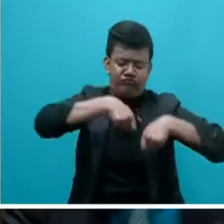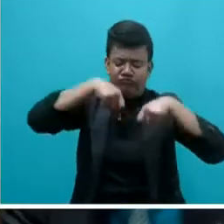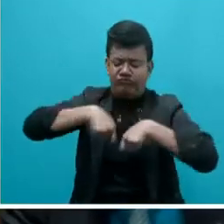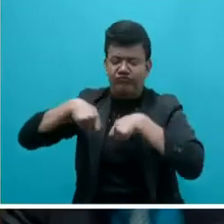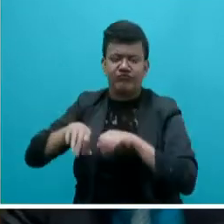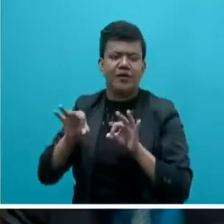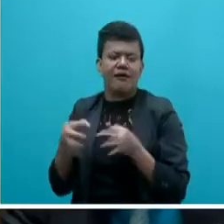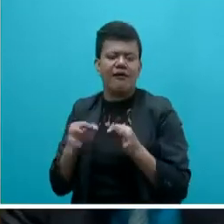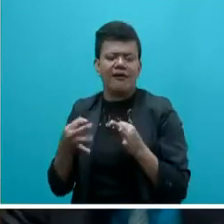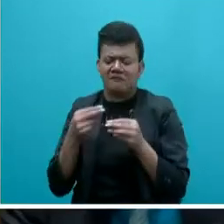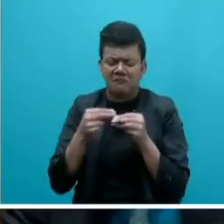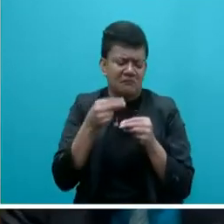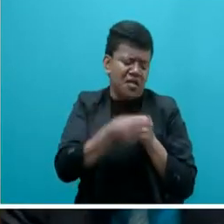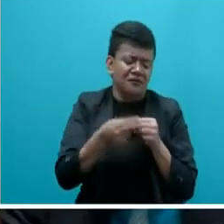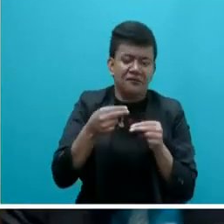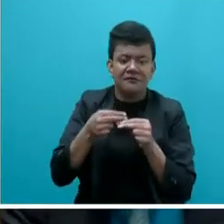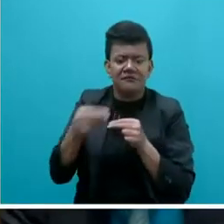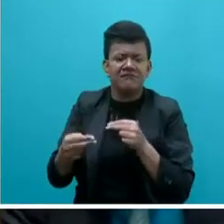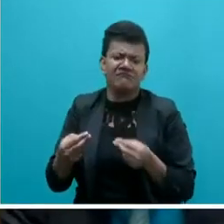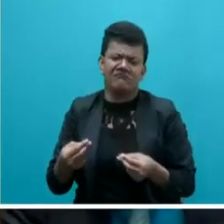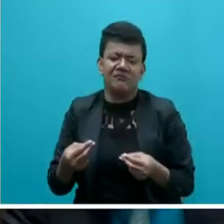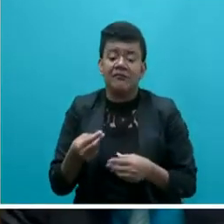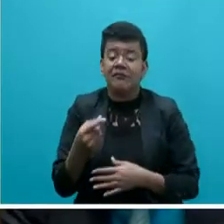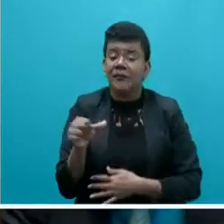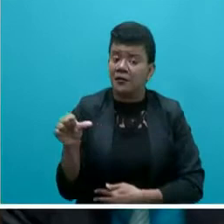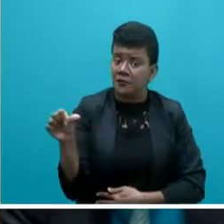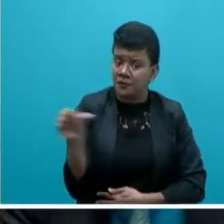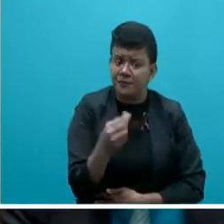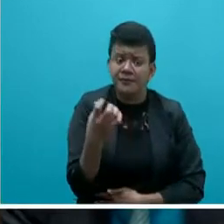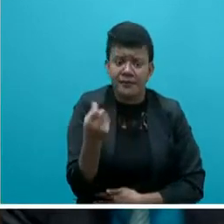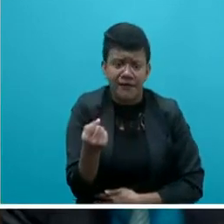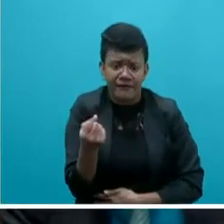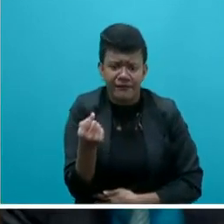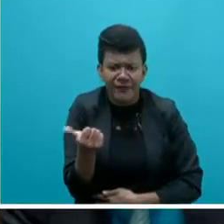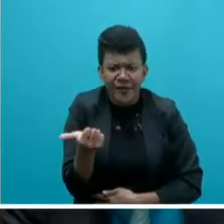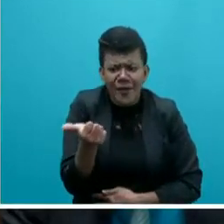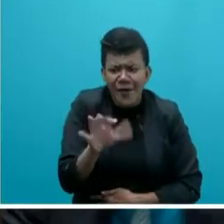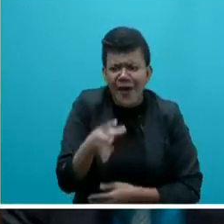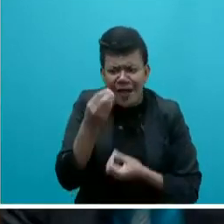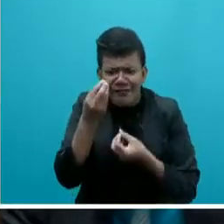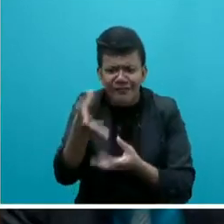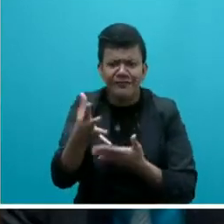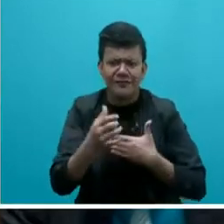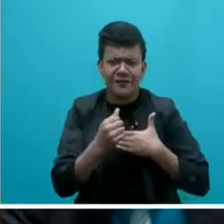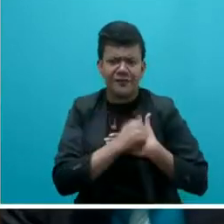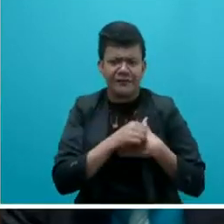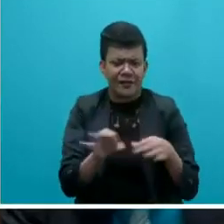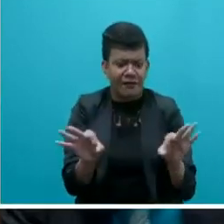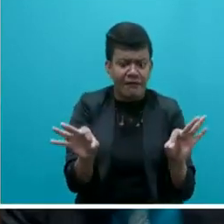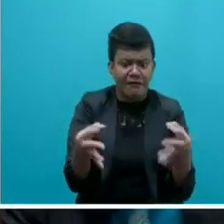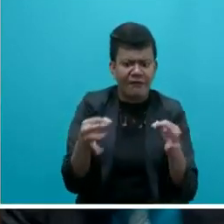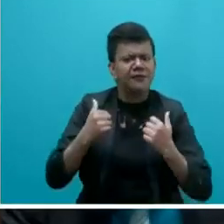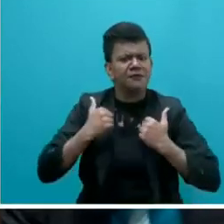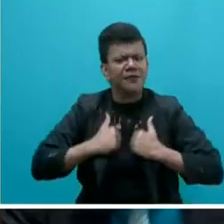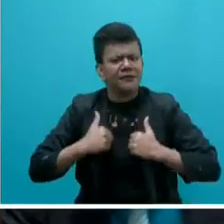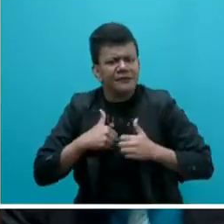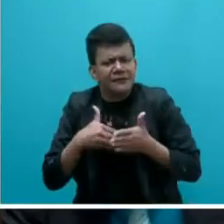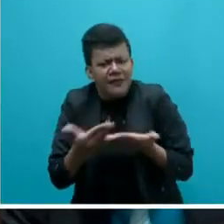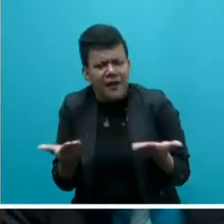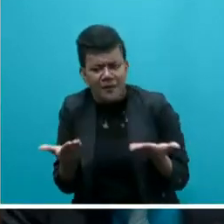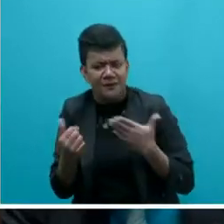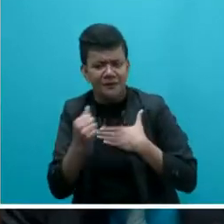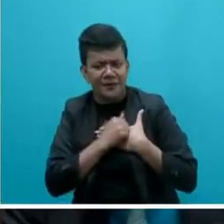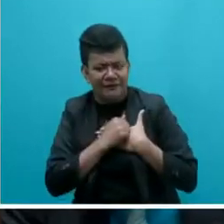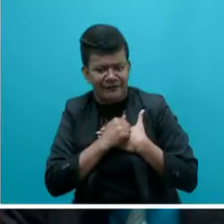organic farming systems. The emphasis of the program will be on kitchen garden, including utilization of small container system and fruit